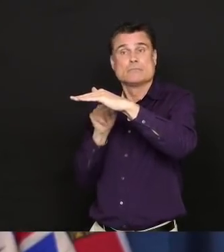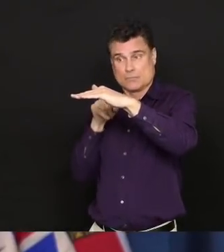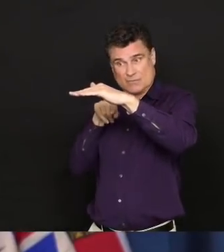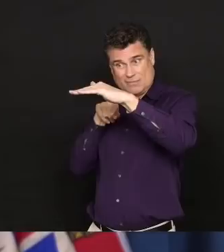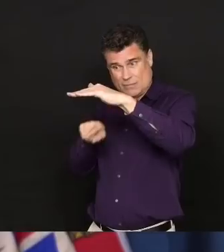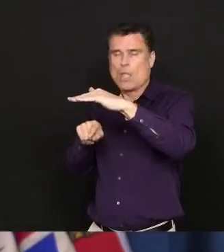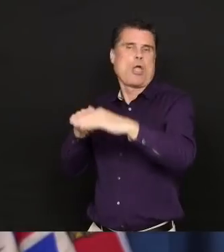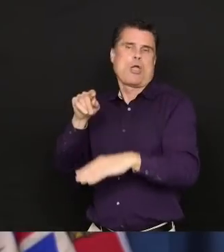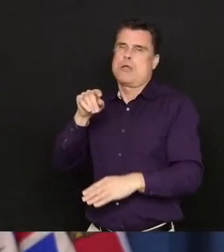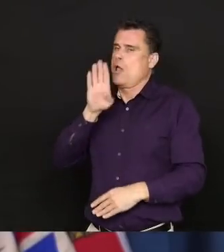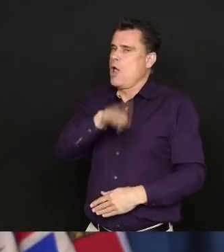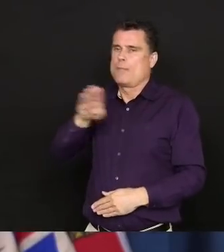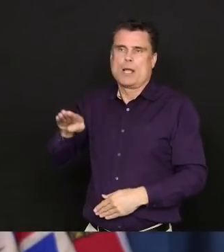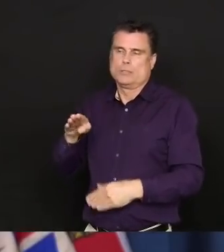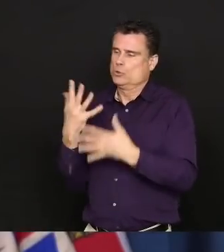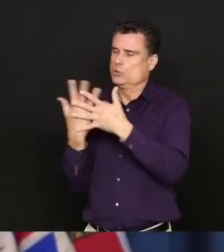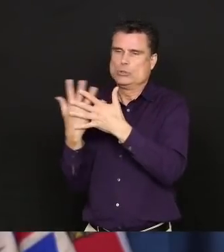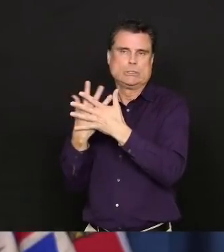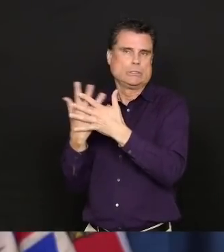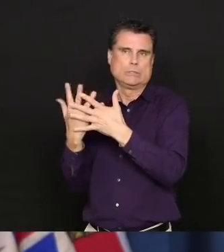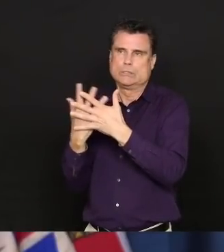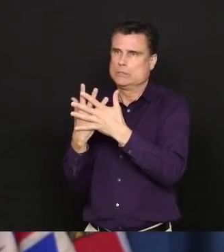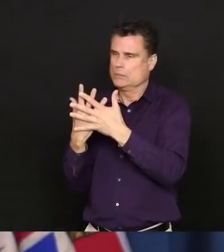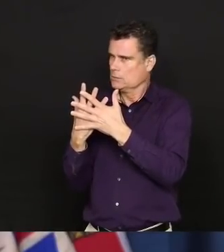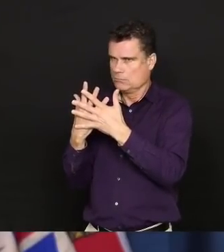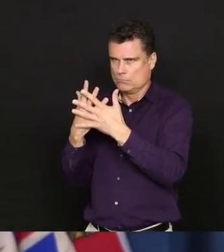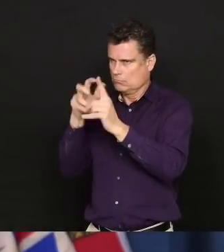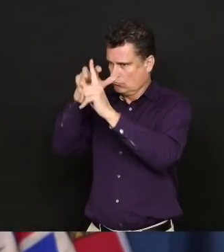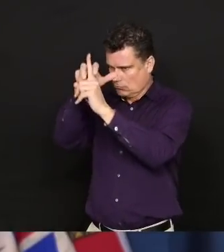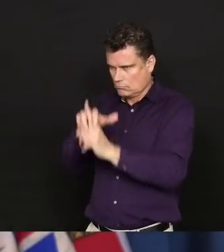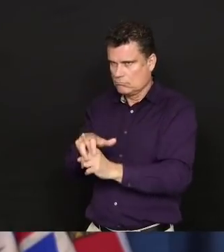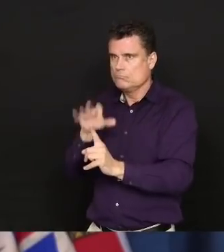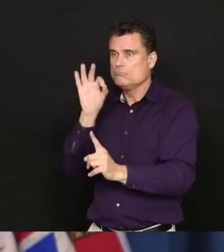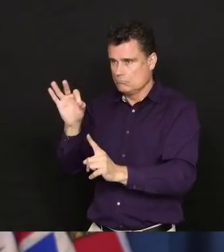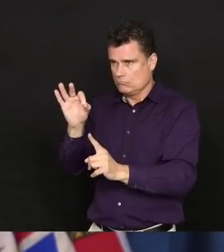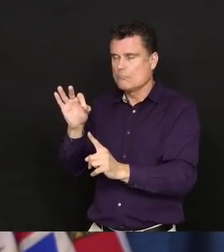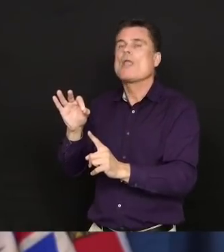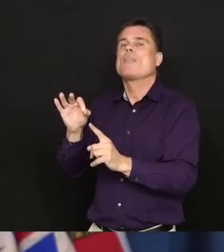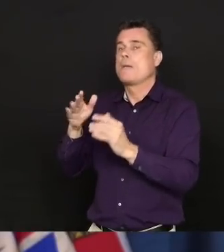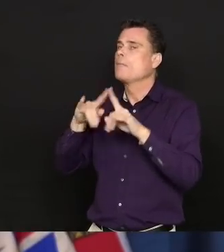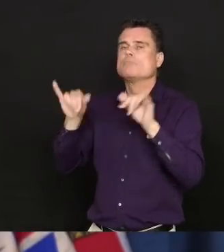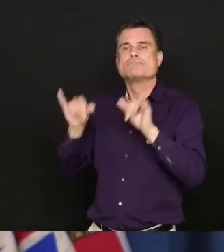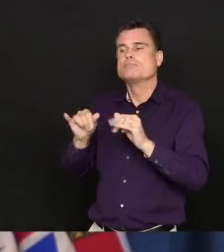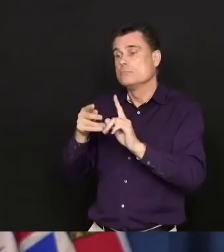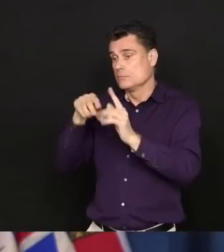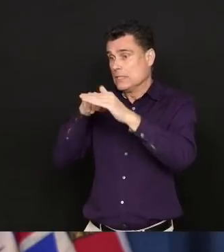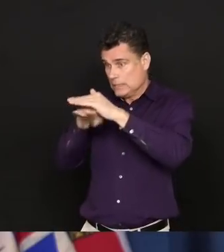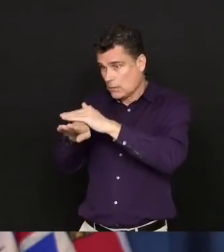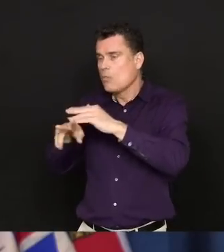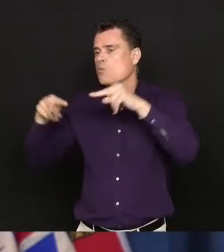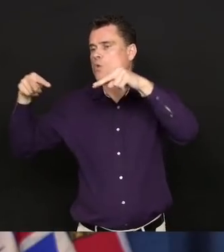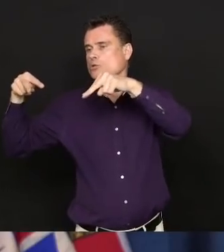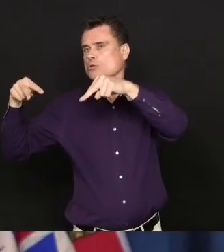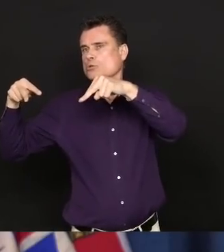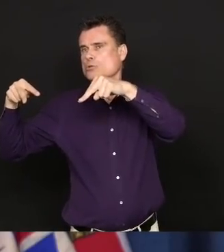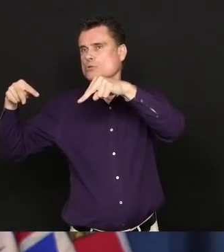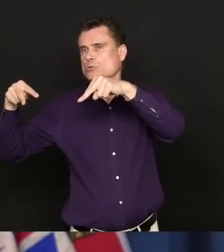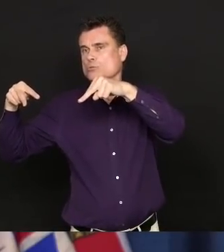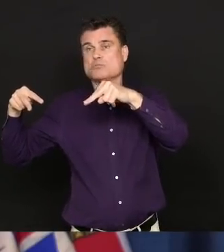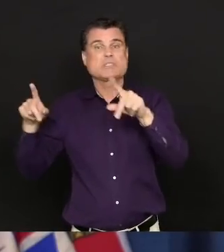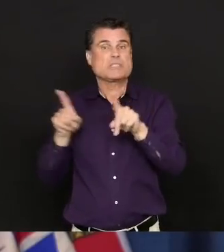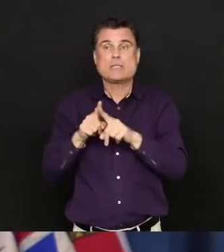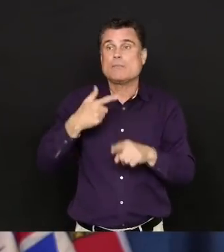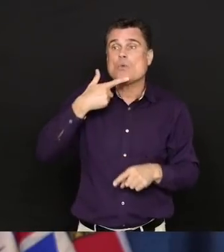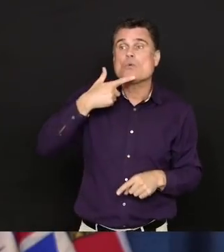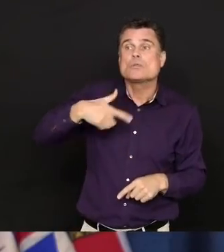where staff are being monitored every day, where each resident is being monitored every day to see if they've developed a new symptoms